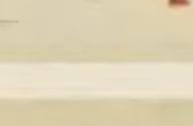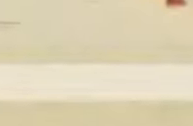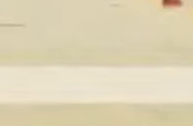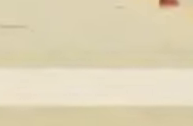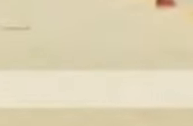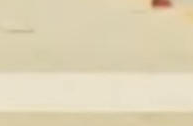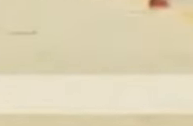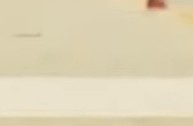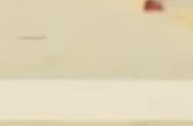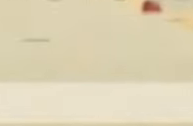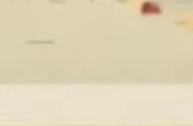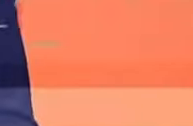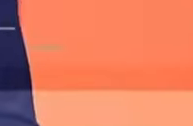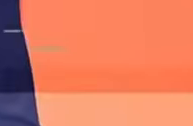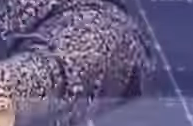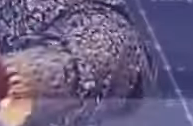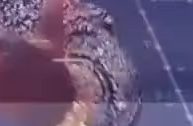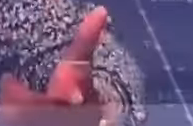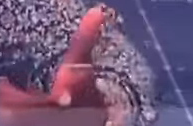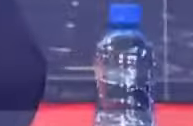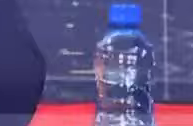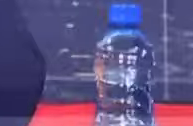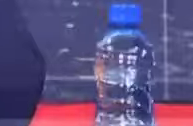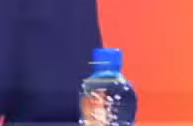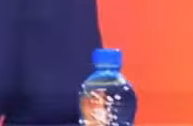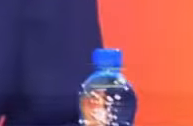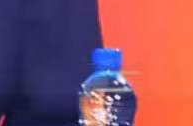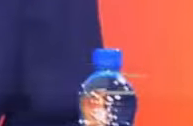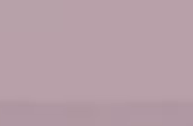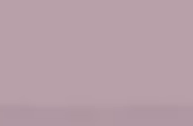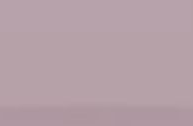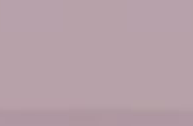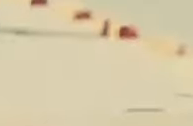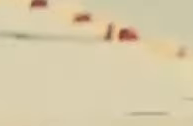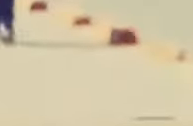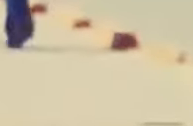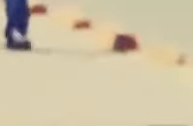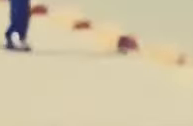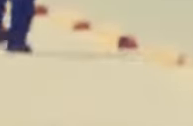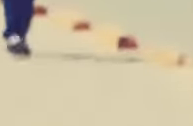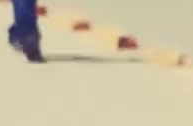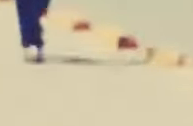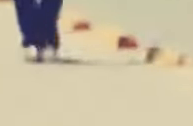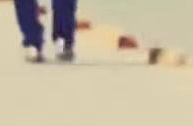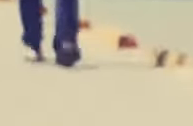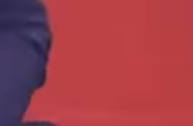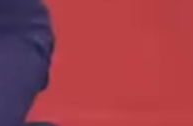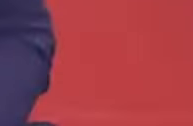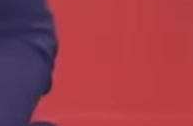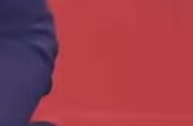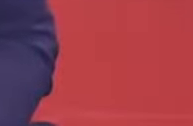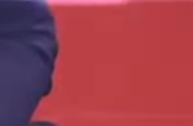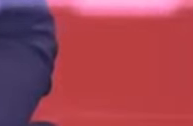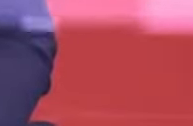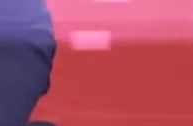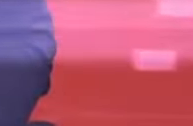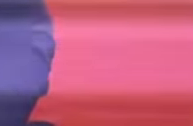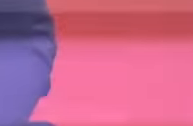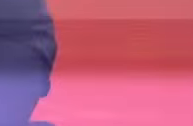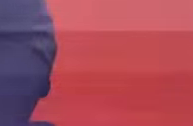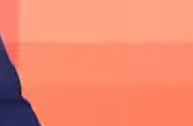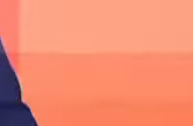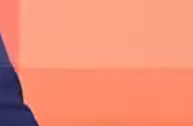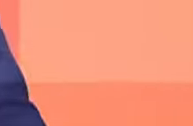participate. Get your facts, hear from the experts, and really understand what is happening around you. We need to change our